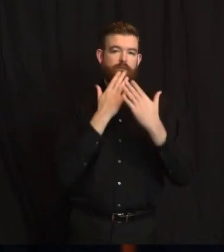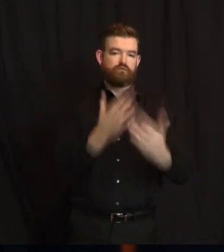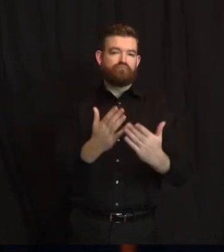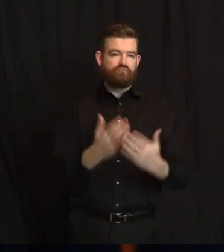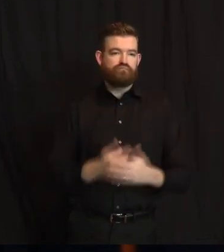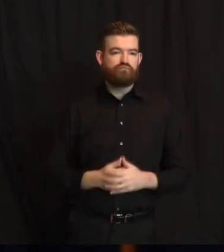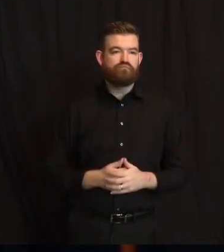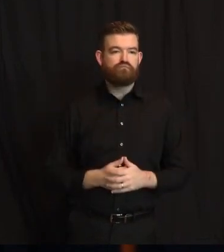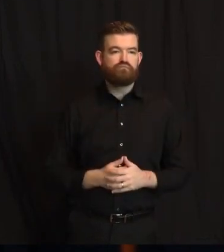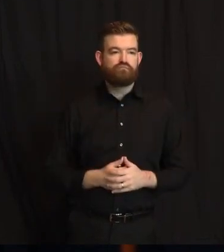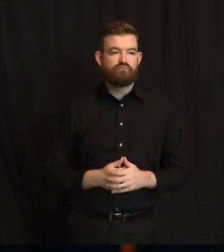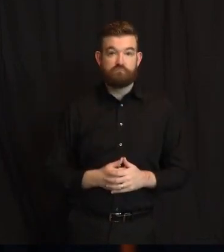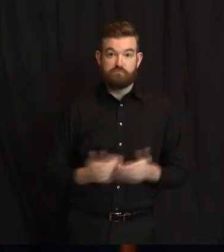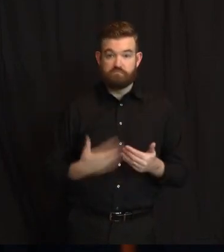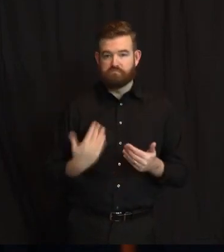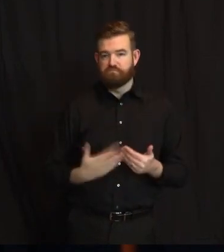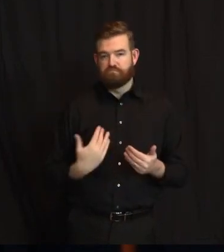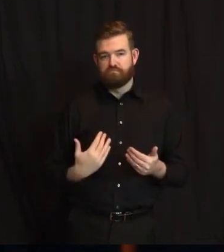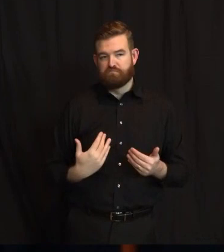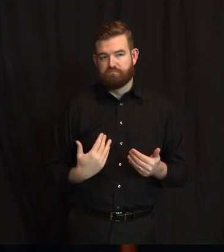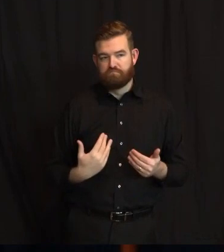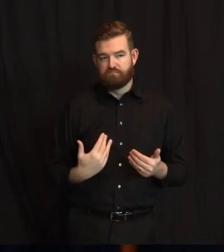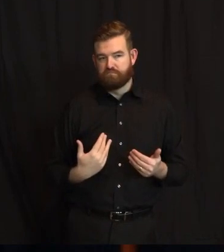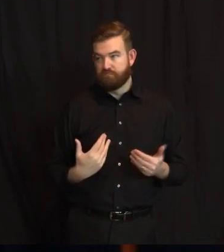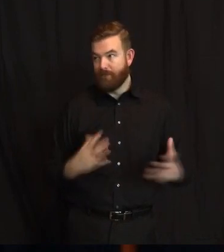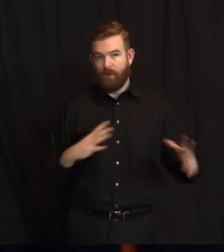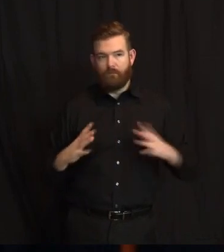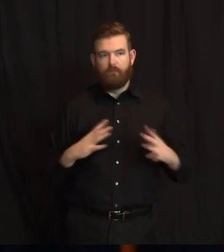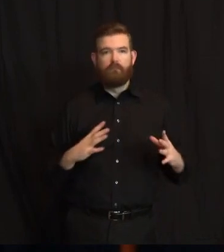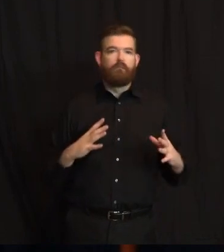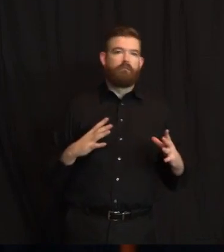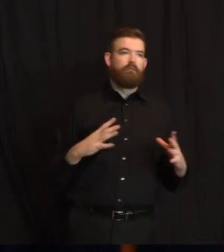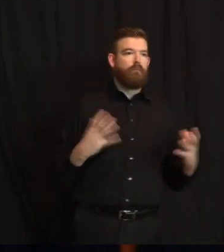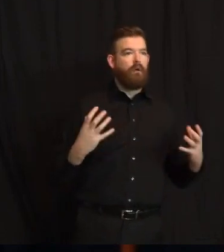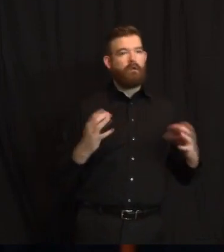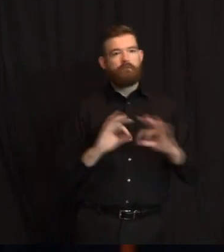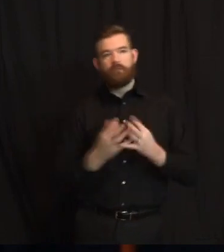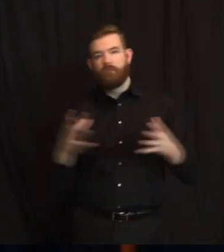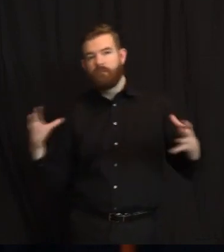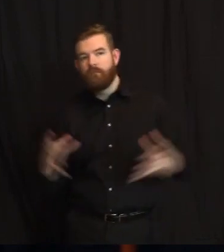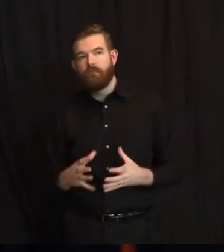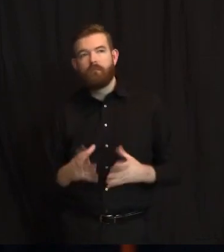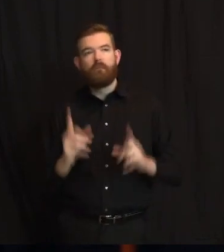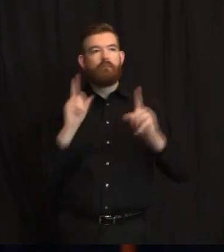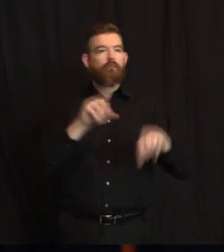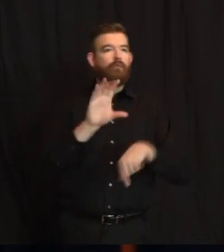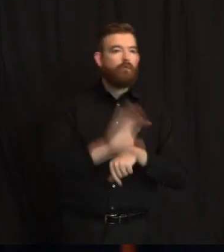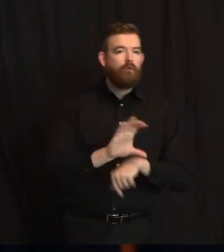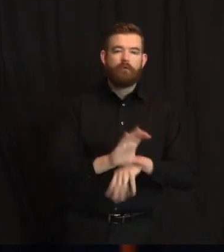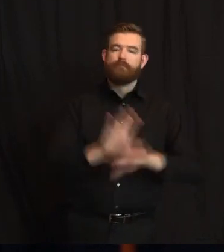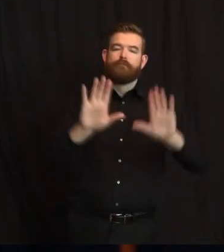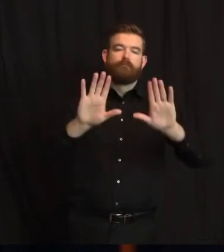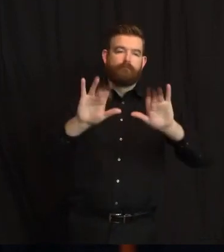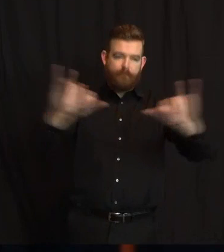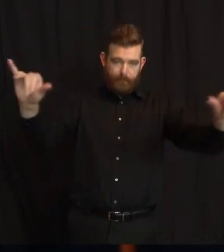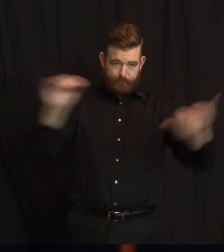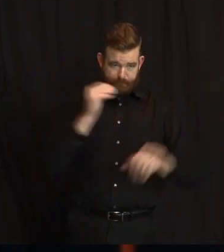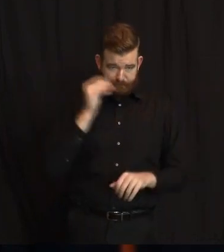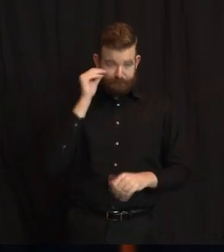the religious holidays when you would normally be congregating for religious services and family gatherings. I